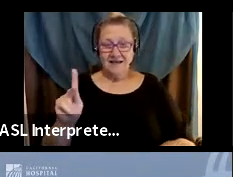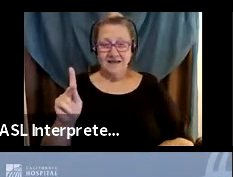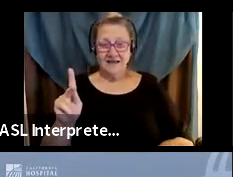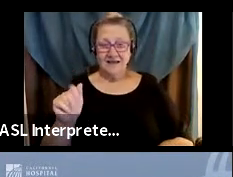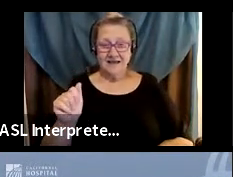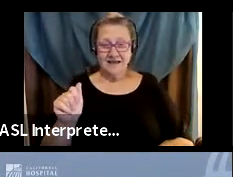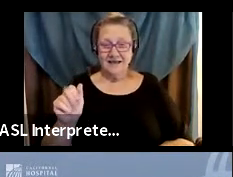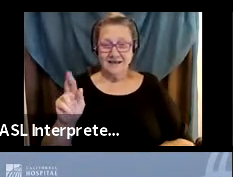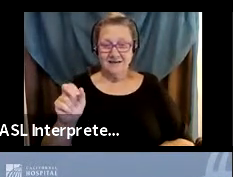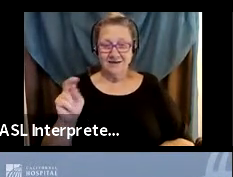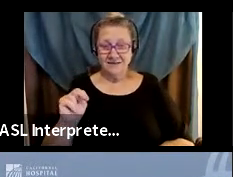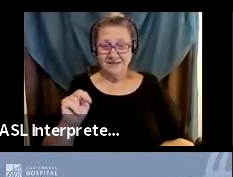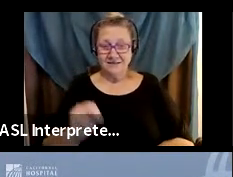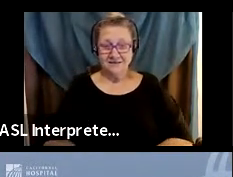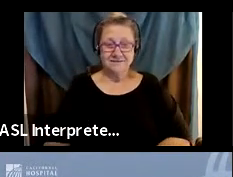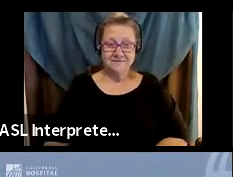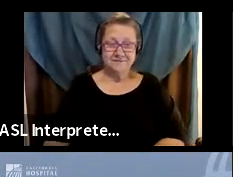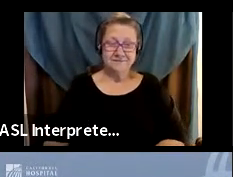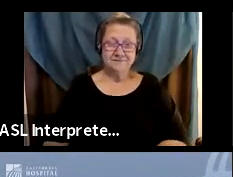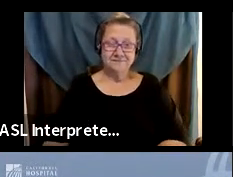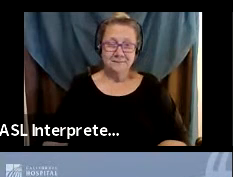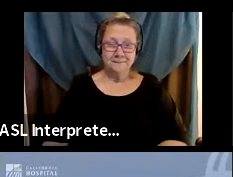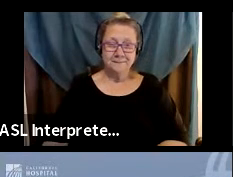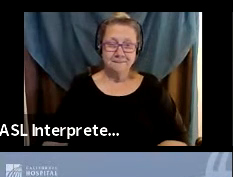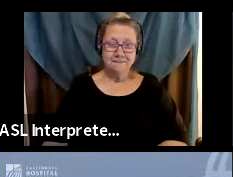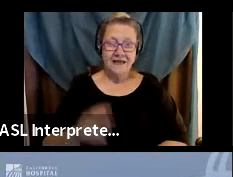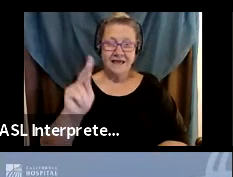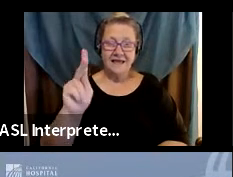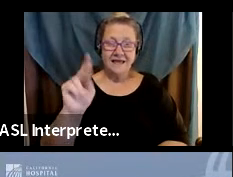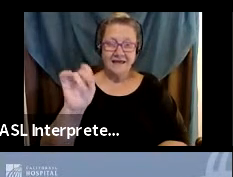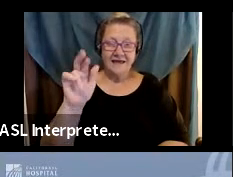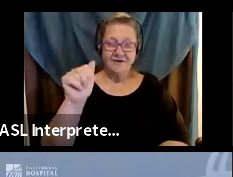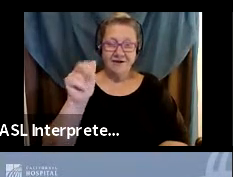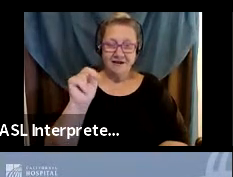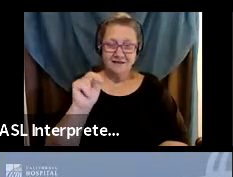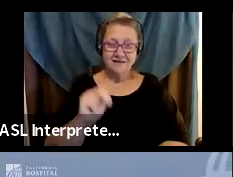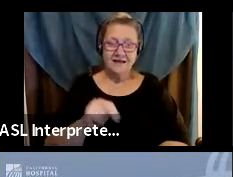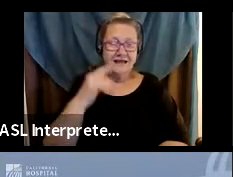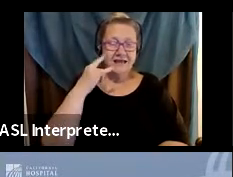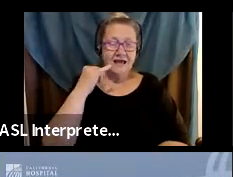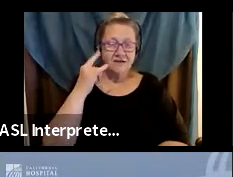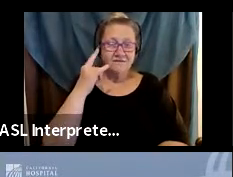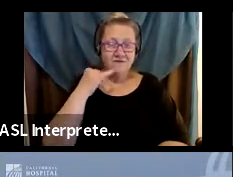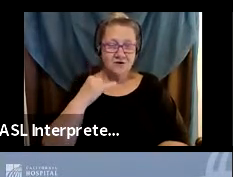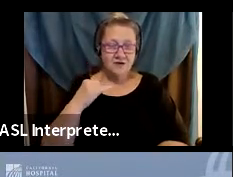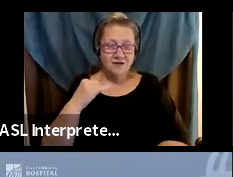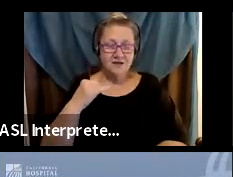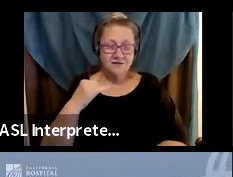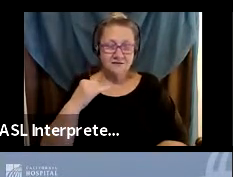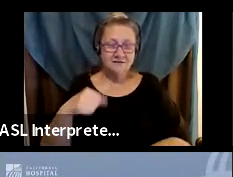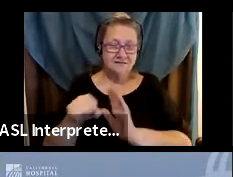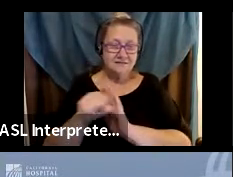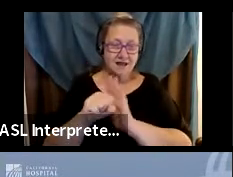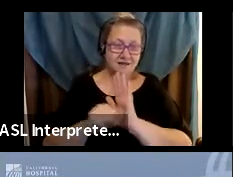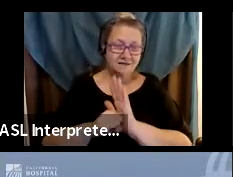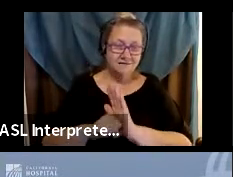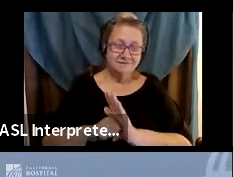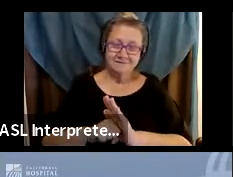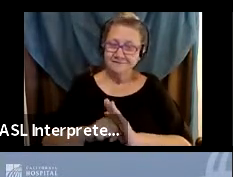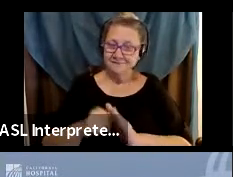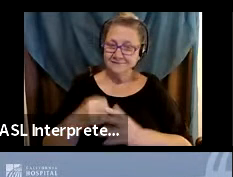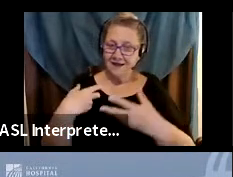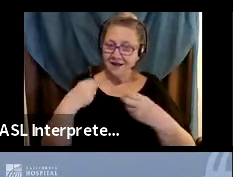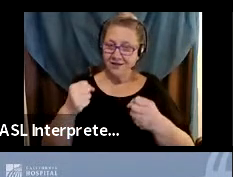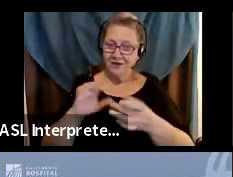forget to introduce yourself. Sure, thanks, Bobby. Karen Savage, California Pan-Ethnic Health Network. Denny said some of what I was going to say, so I can be pretty